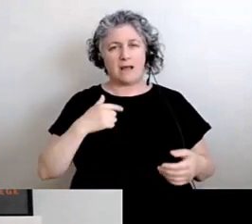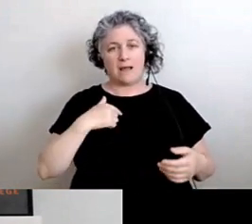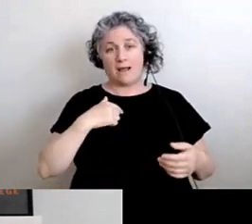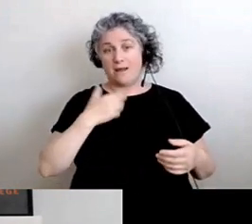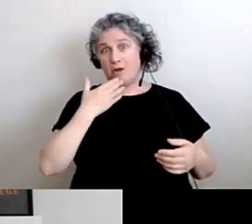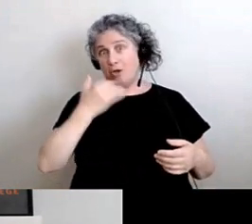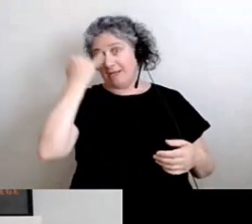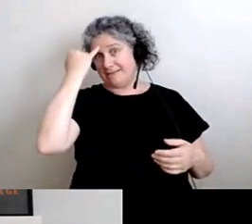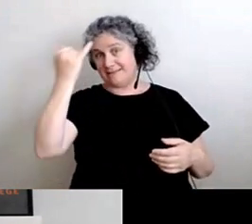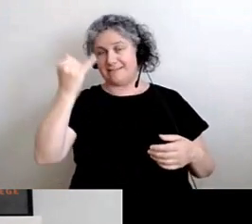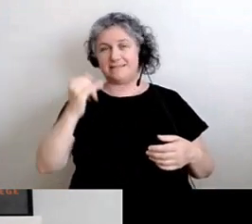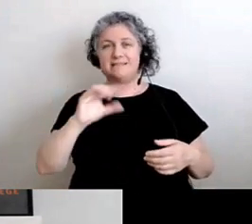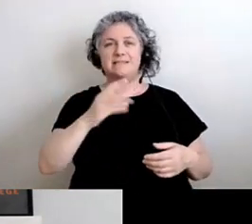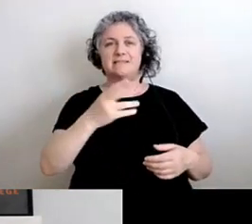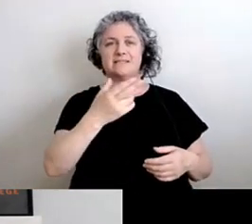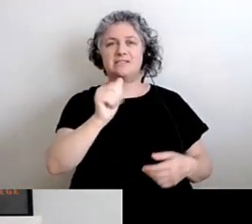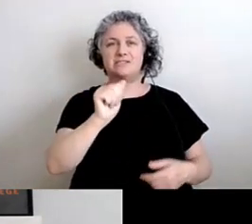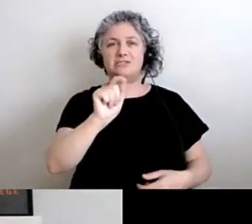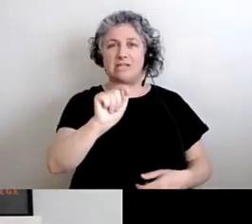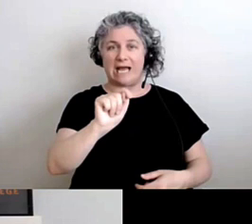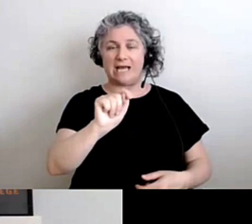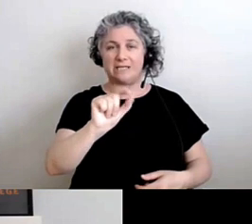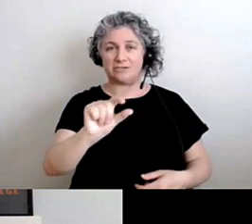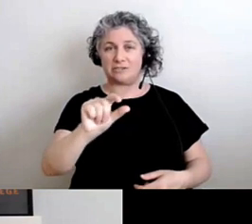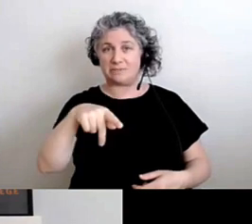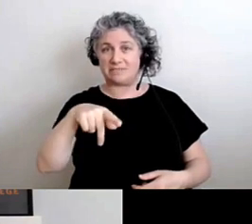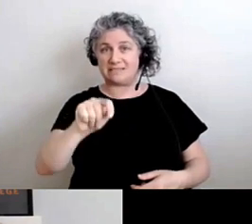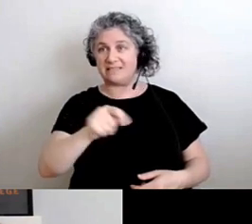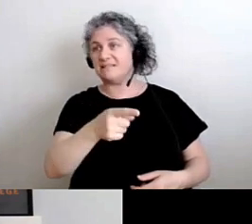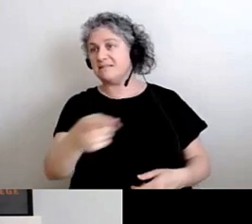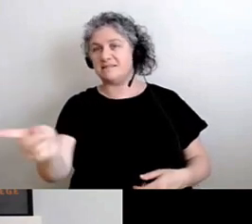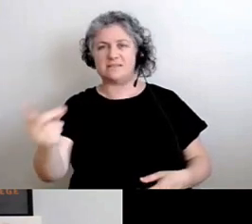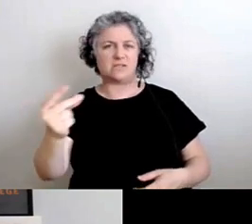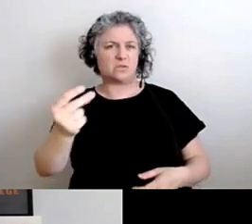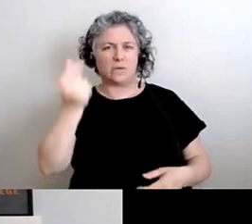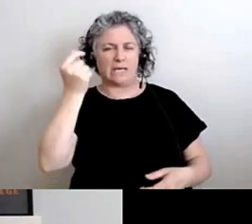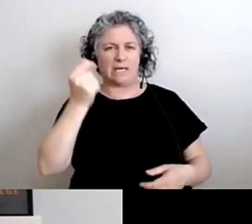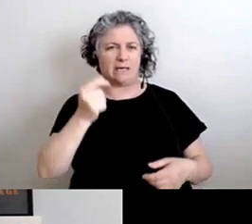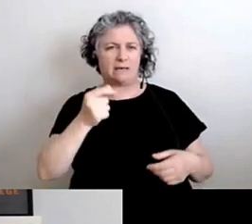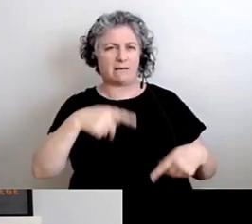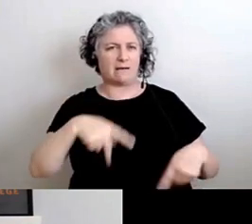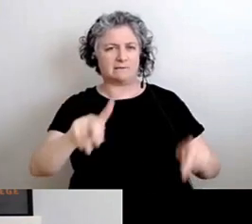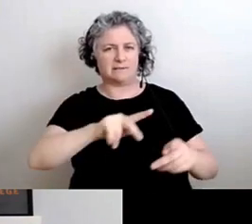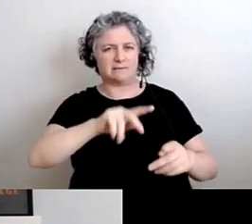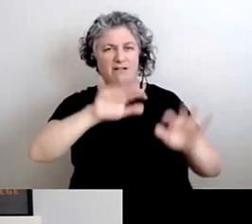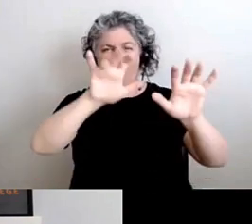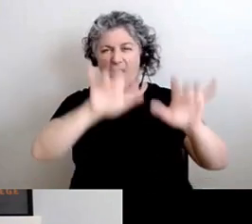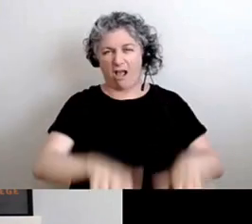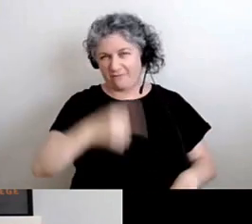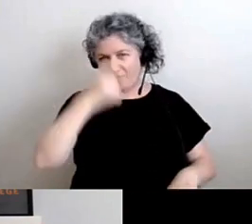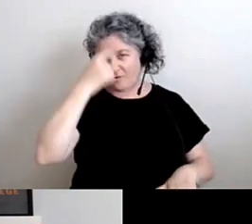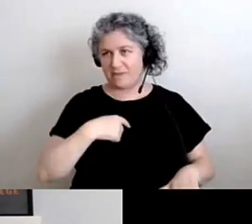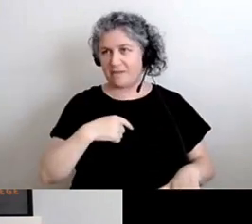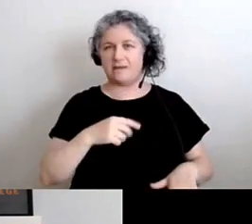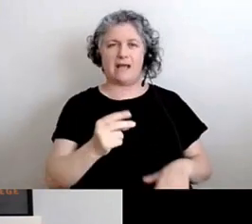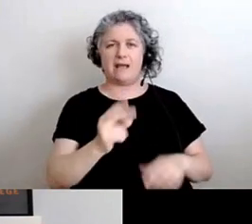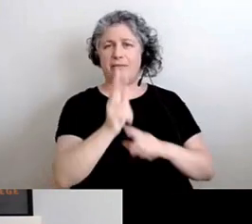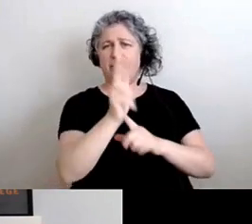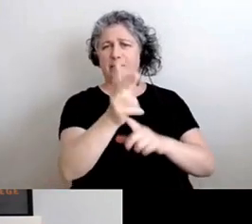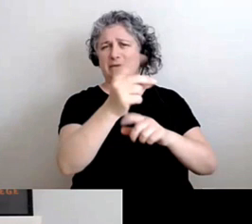up ChatGPT and get them to make a quick consent form for me. I could probably whip that out in 3